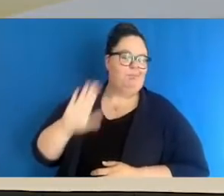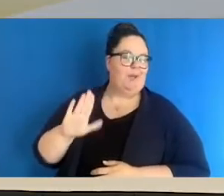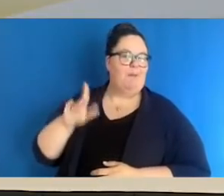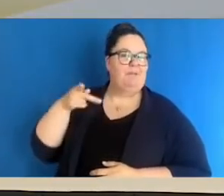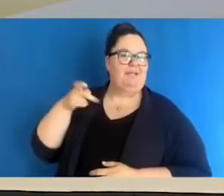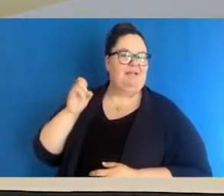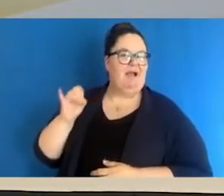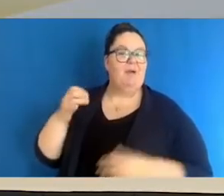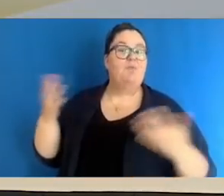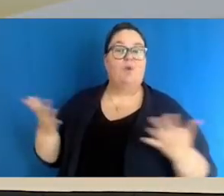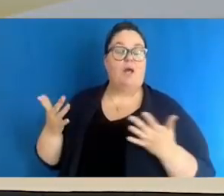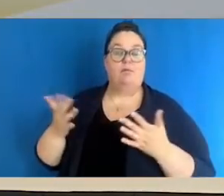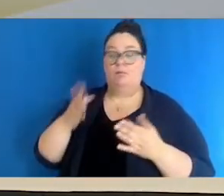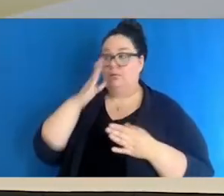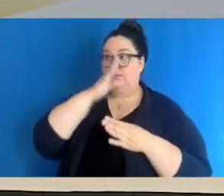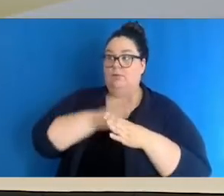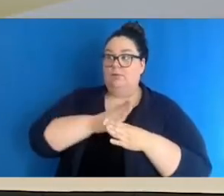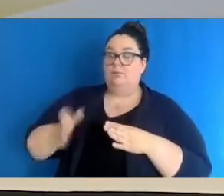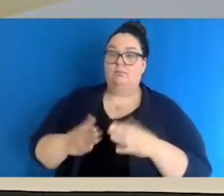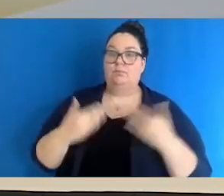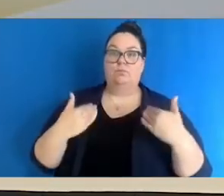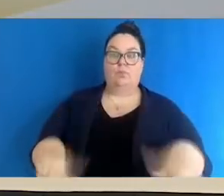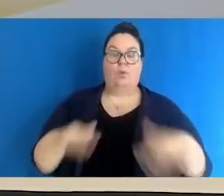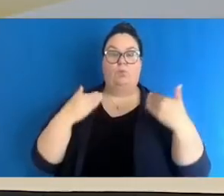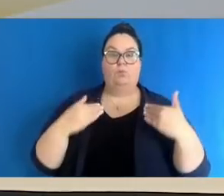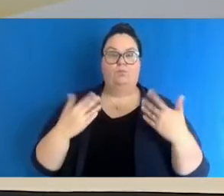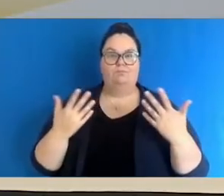that it has a way of passing way too quickly.